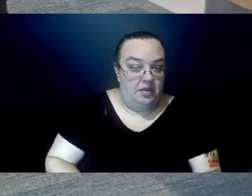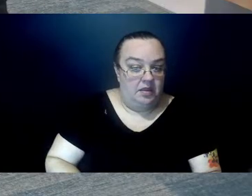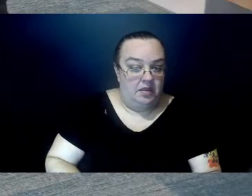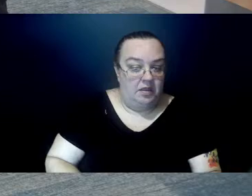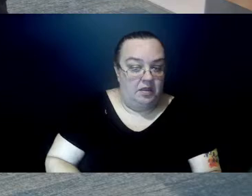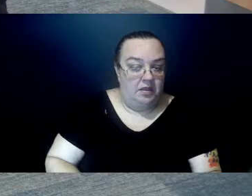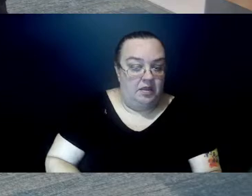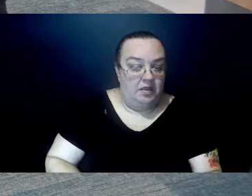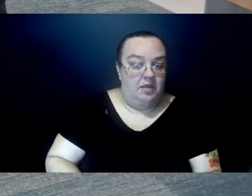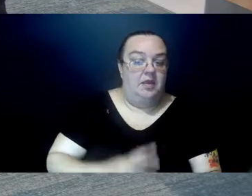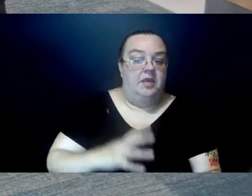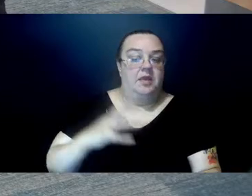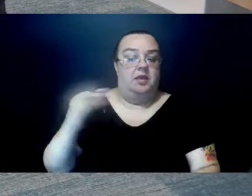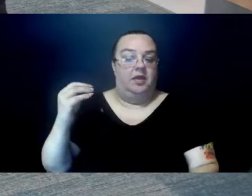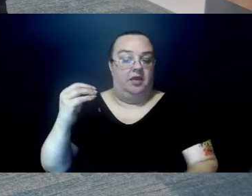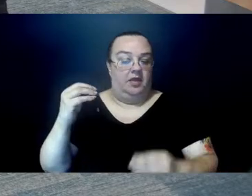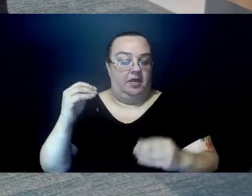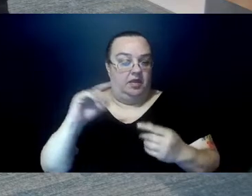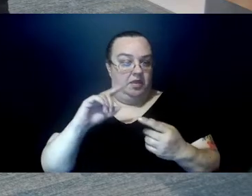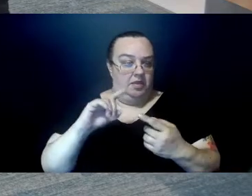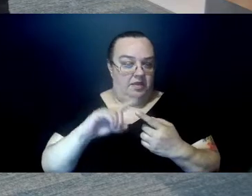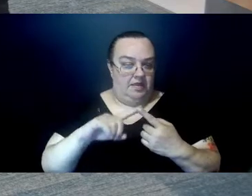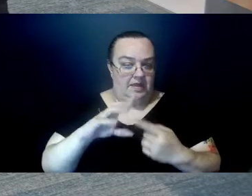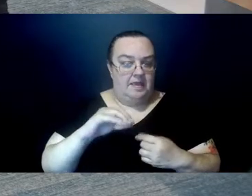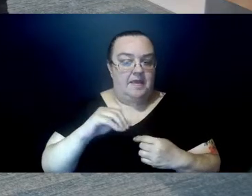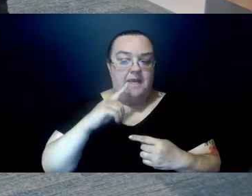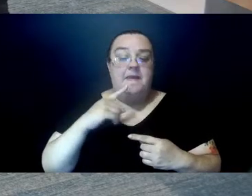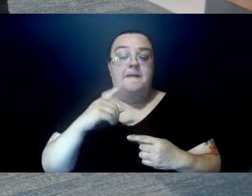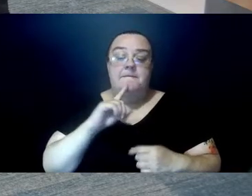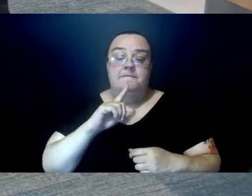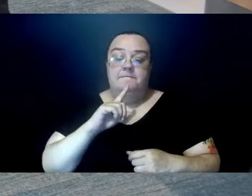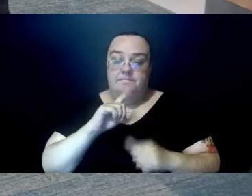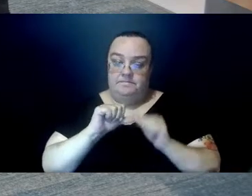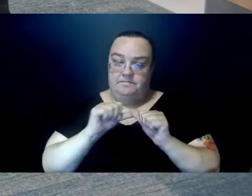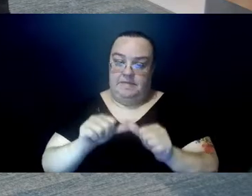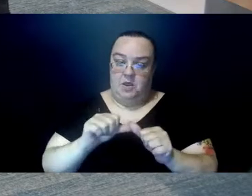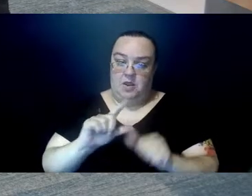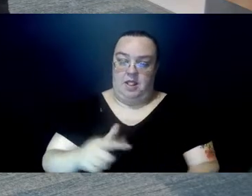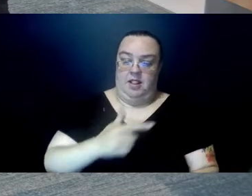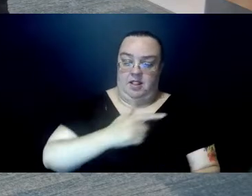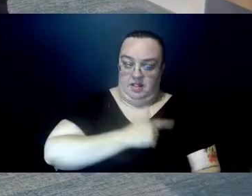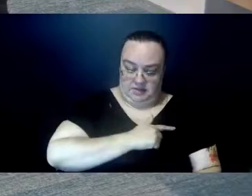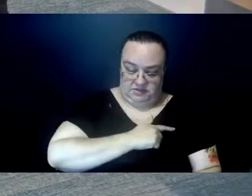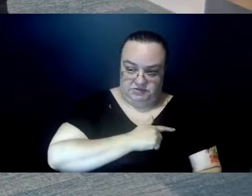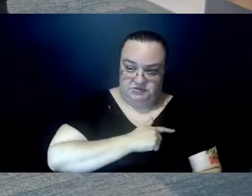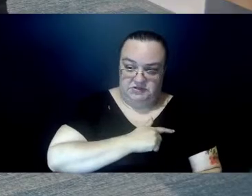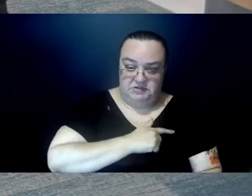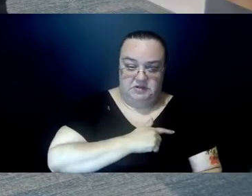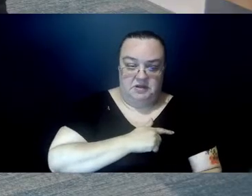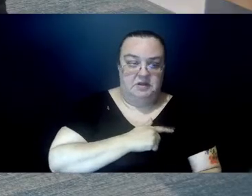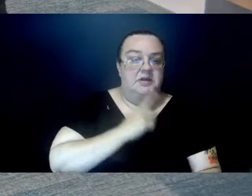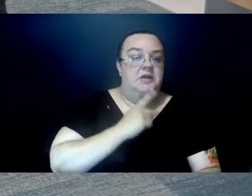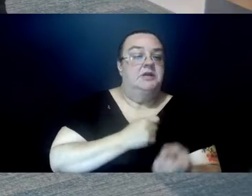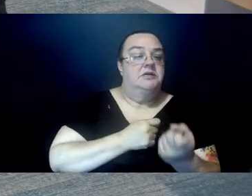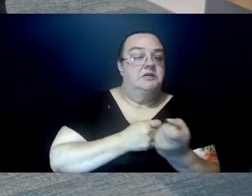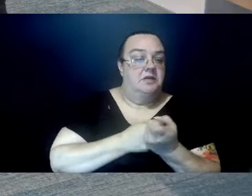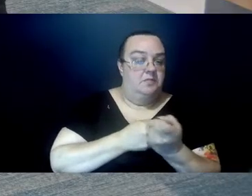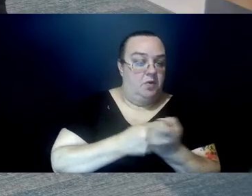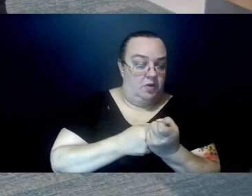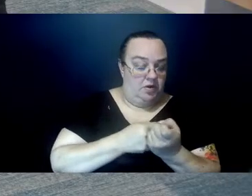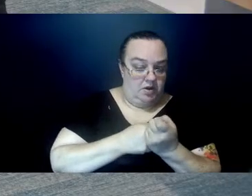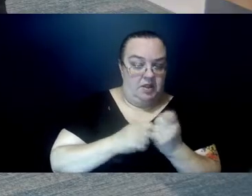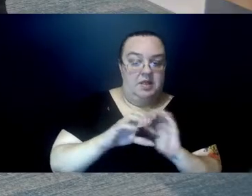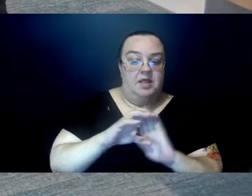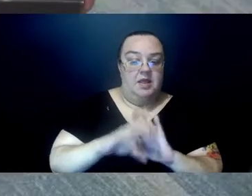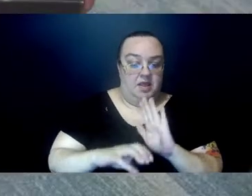Faithful I will be faithful and bear allegiance and bear allegiance to the state of Maryland and support the Constitution and laws thereof. and